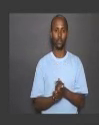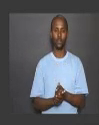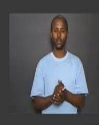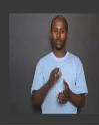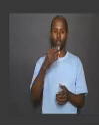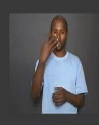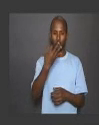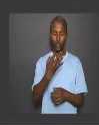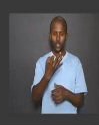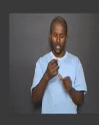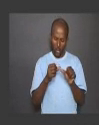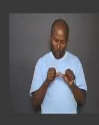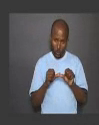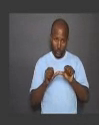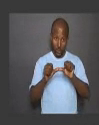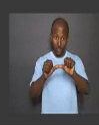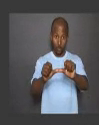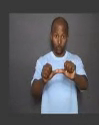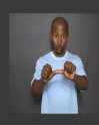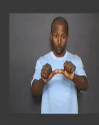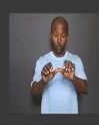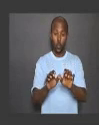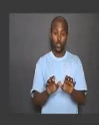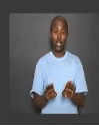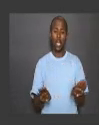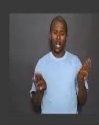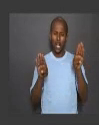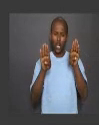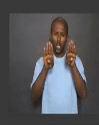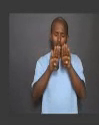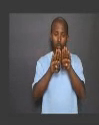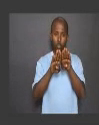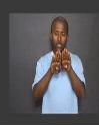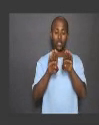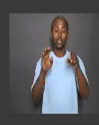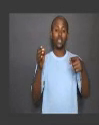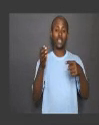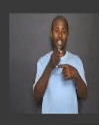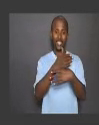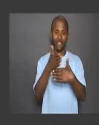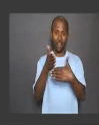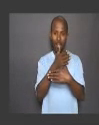F is continuous on the closed interval AB.